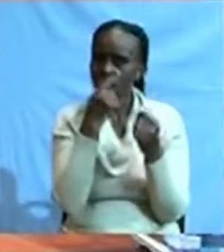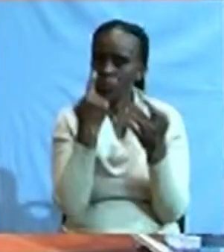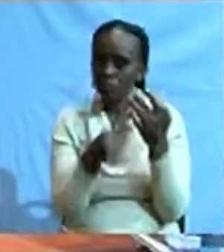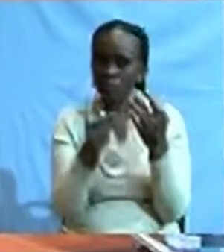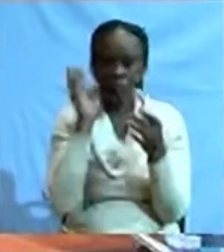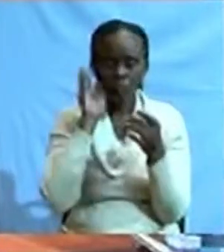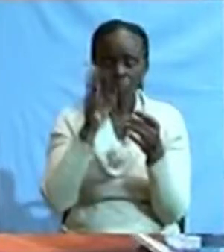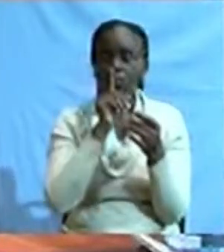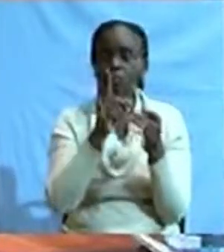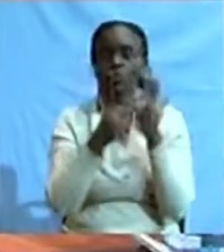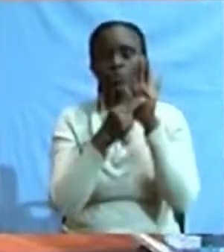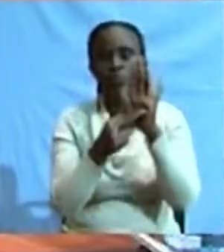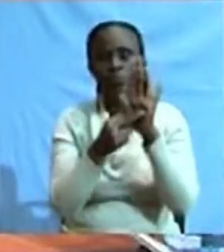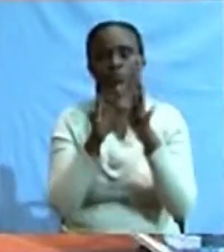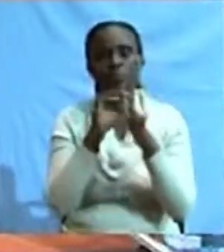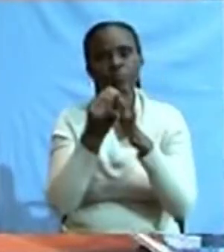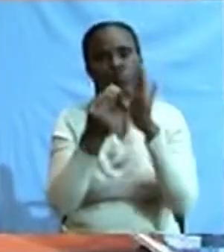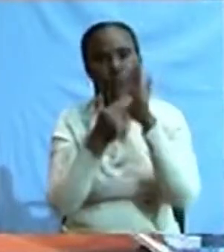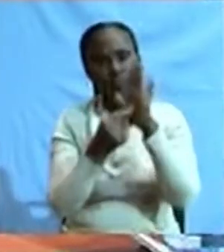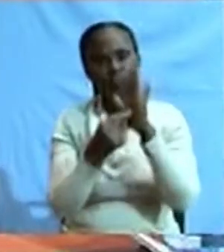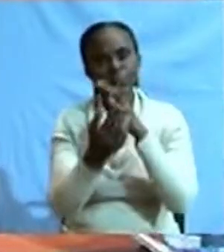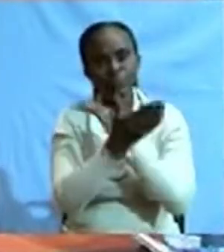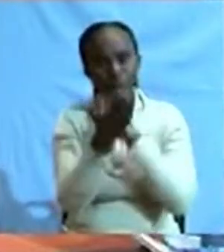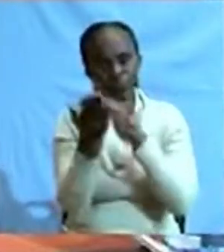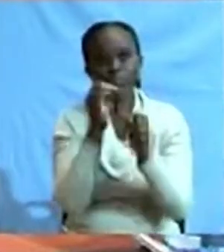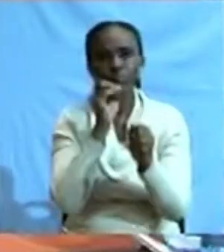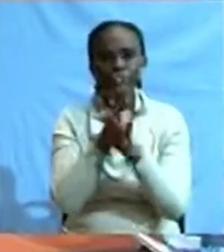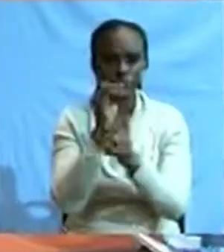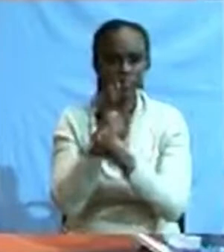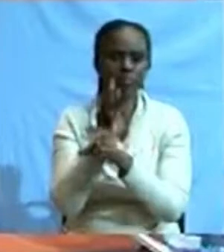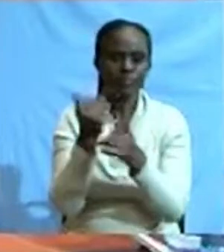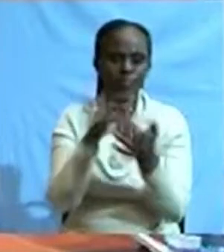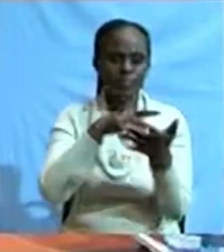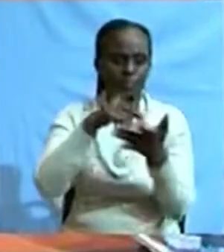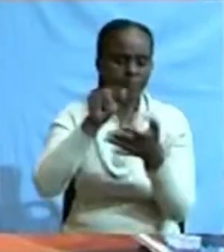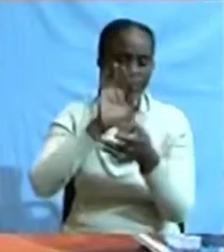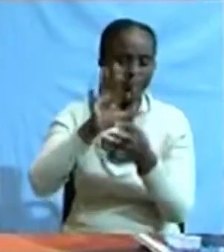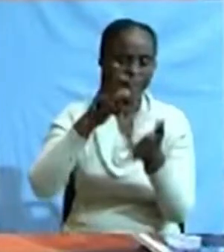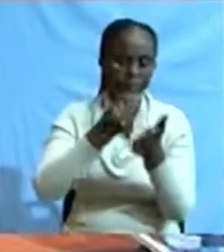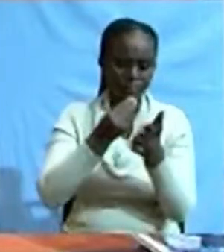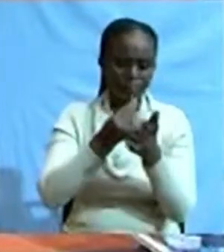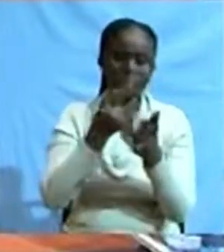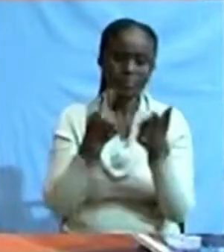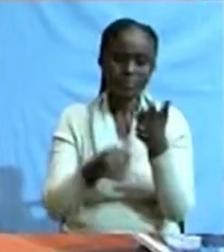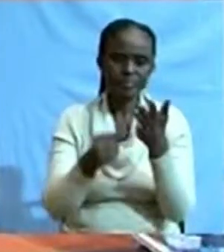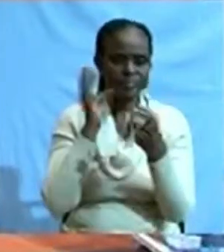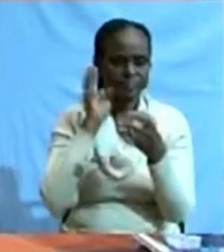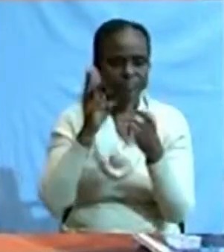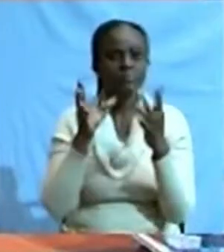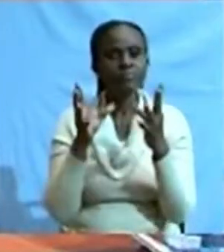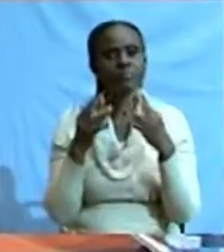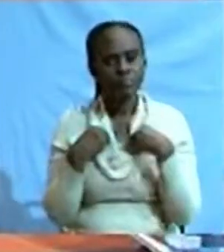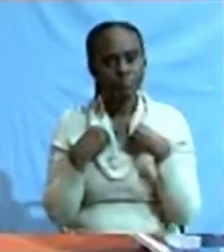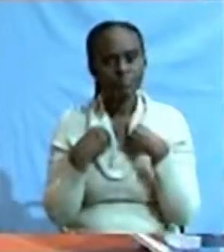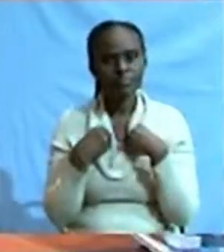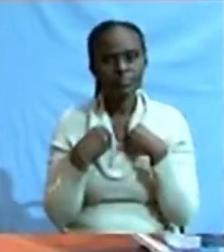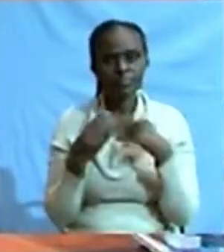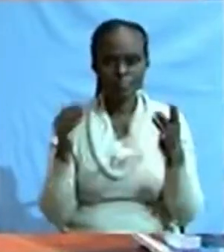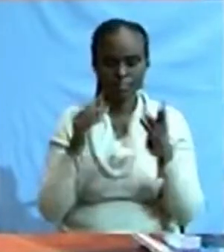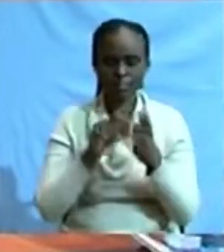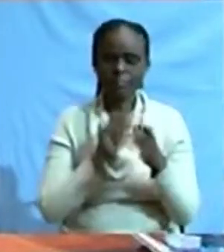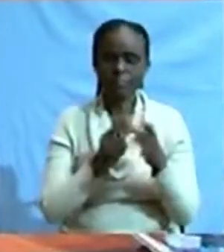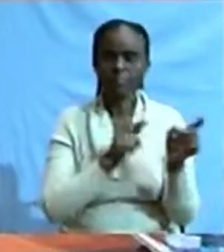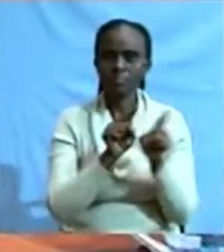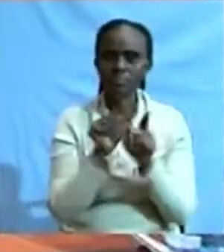really show or demonstrate that they are ready to be paying their dues that will be considered. And then we are